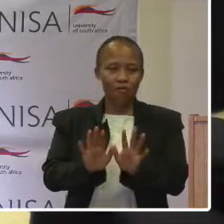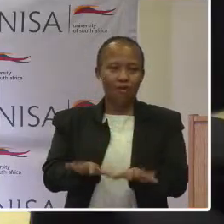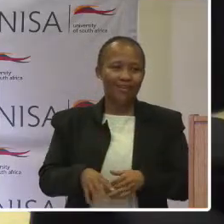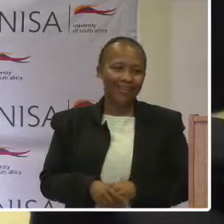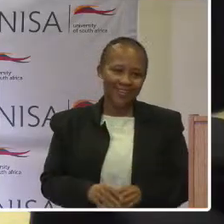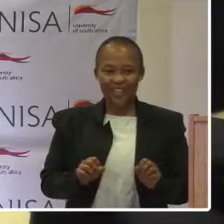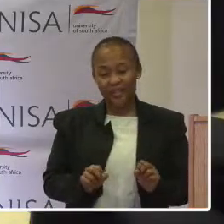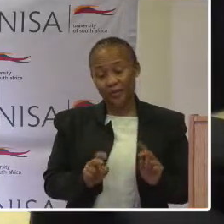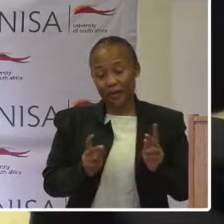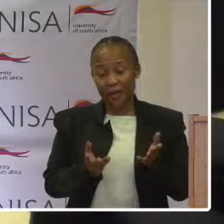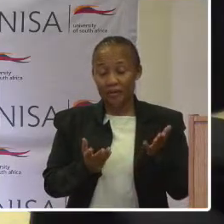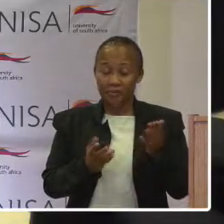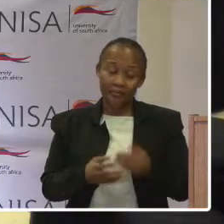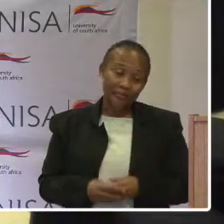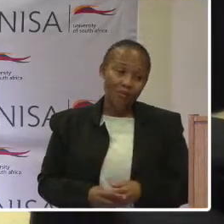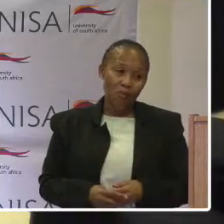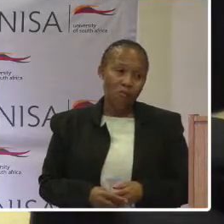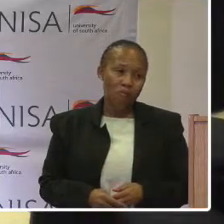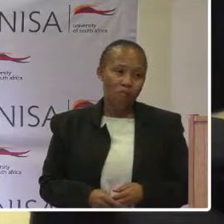It's okay.